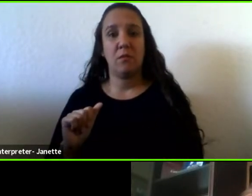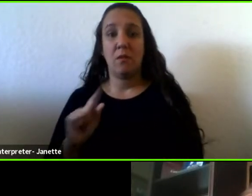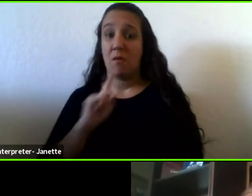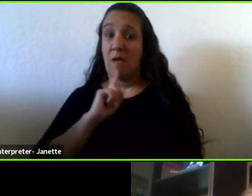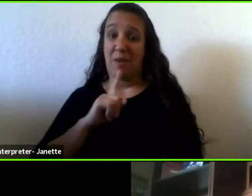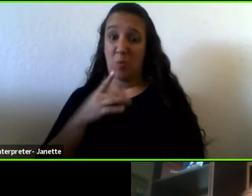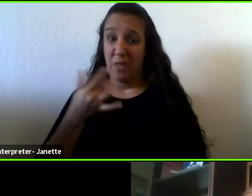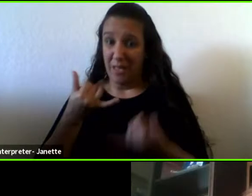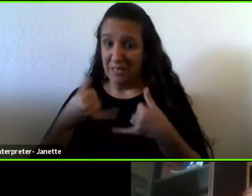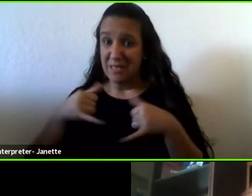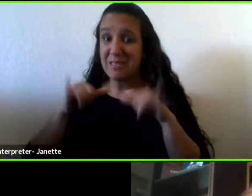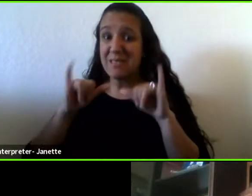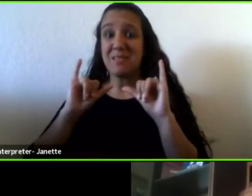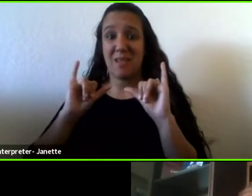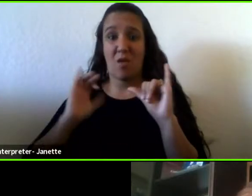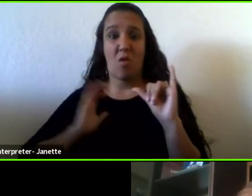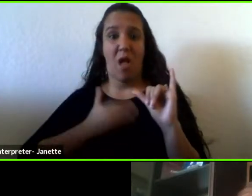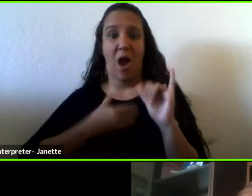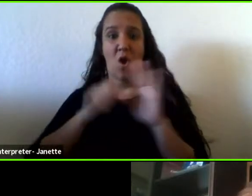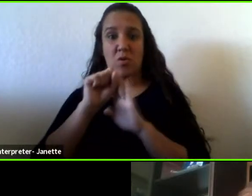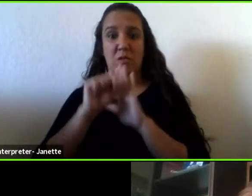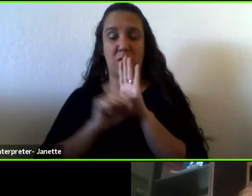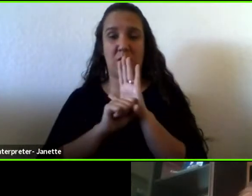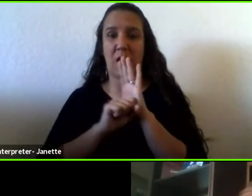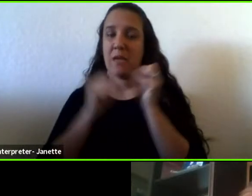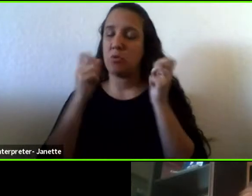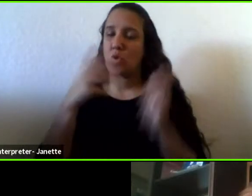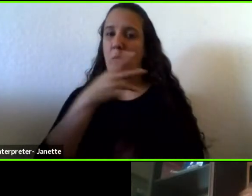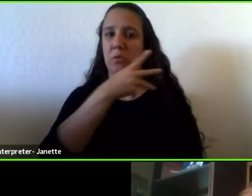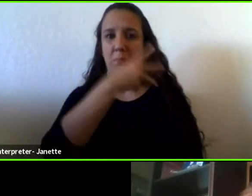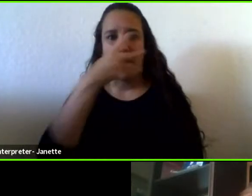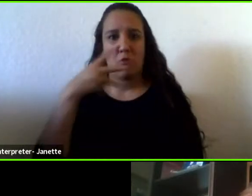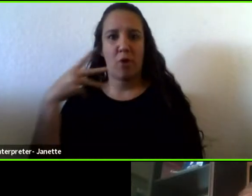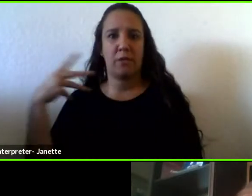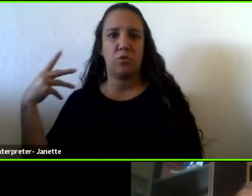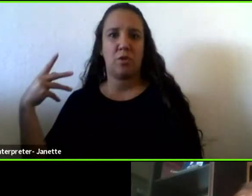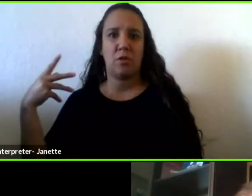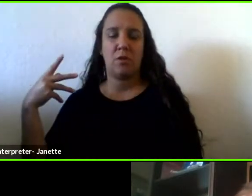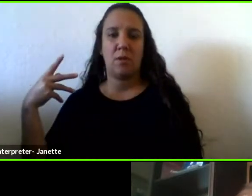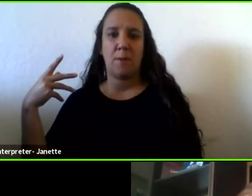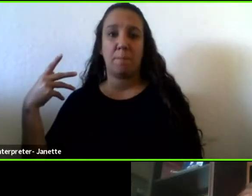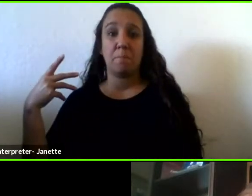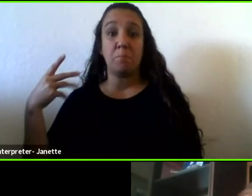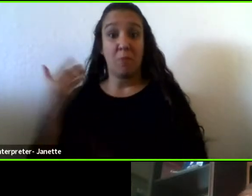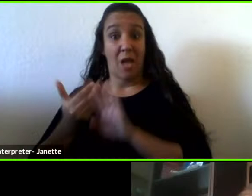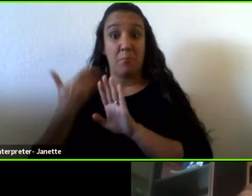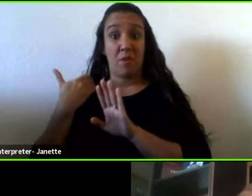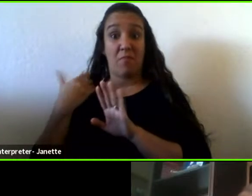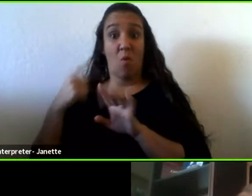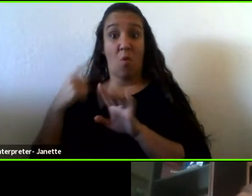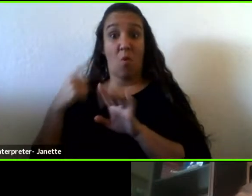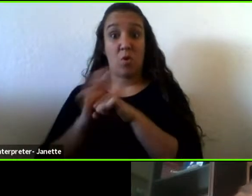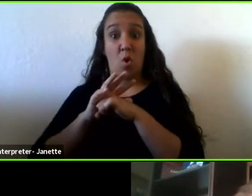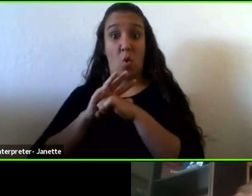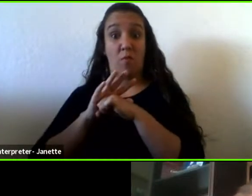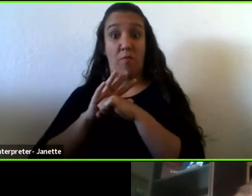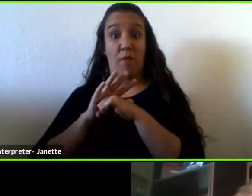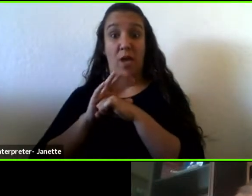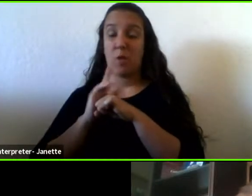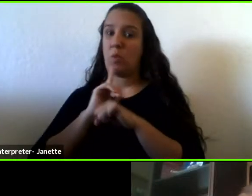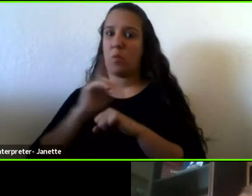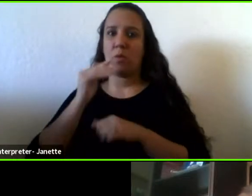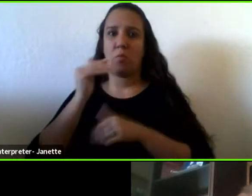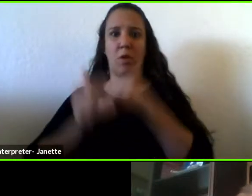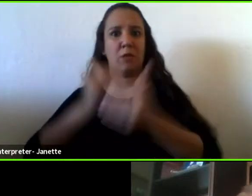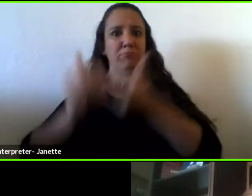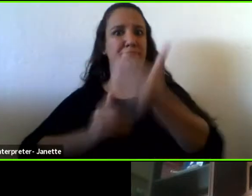migration state. And we were gaining momentum previous to all this, this